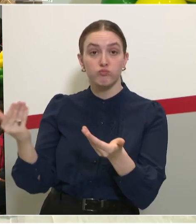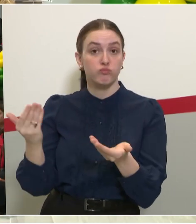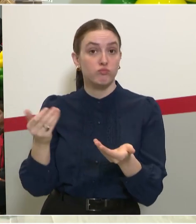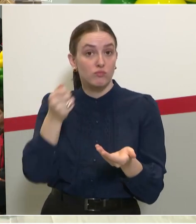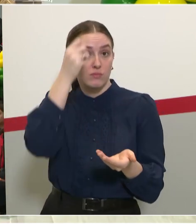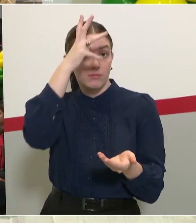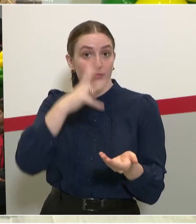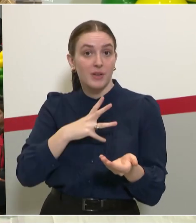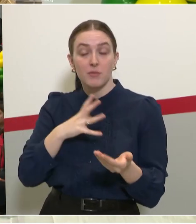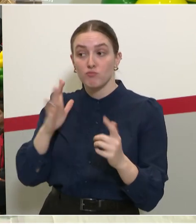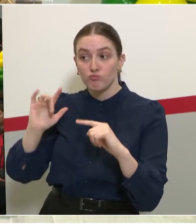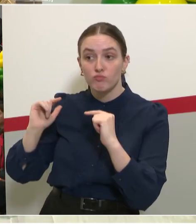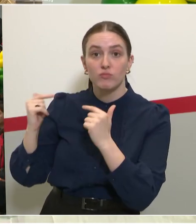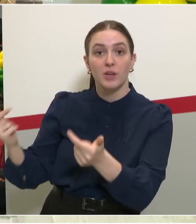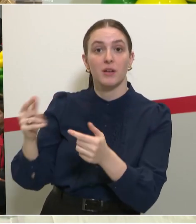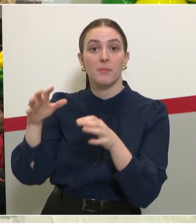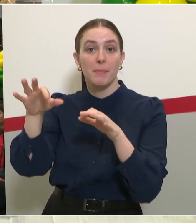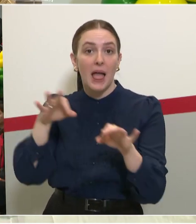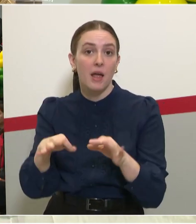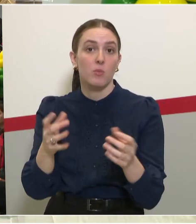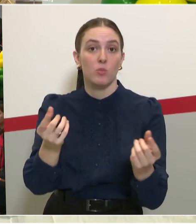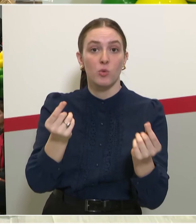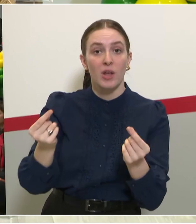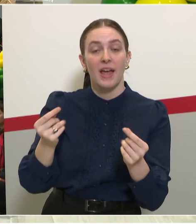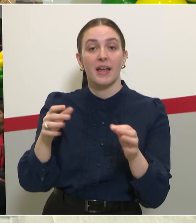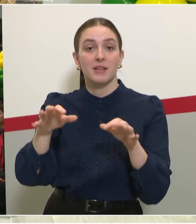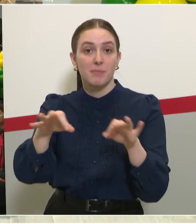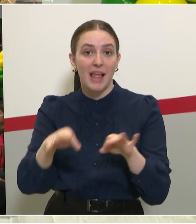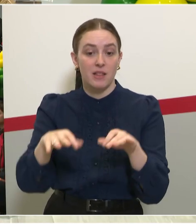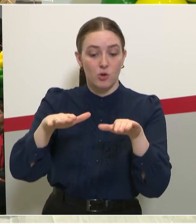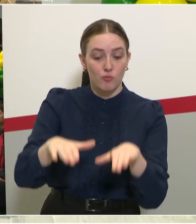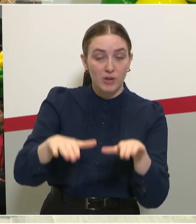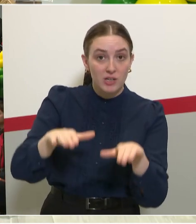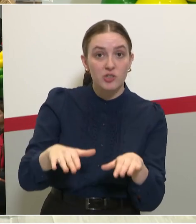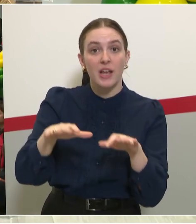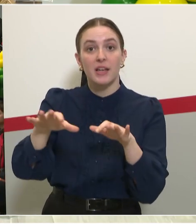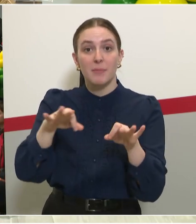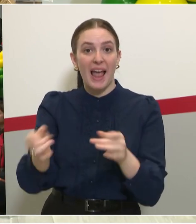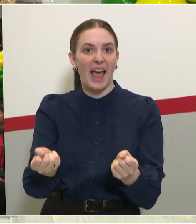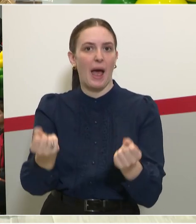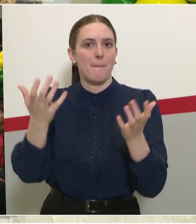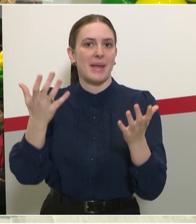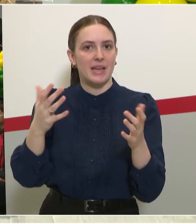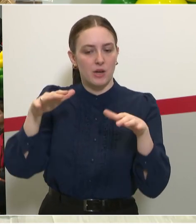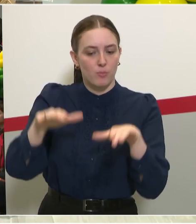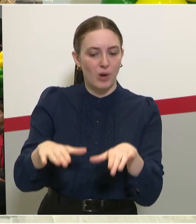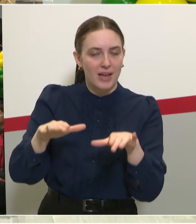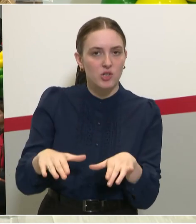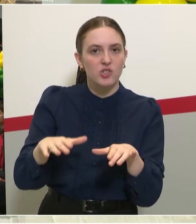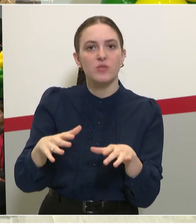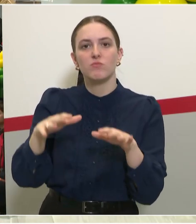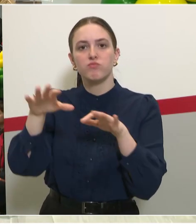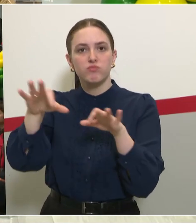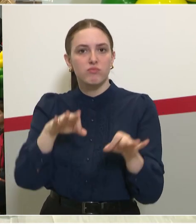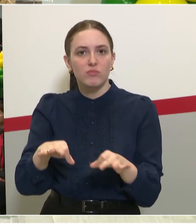bit about what you're doing, talk about the compressions, talk about how many compressions you're going to do, talk about where you're going to place your